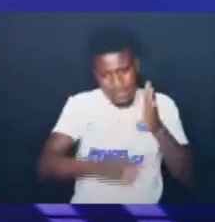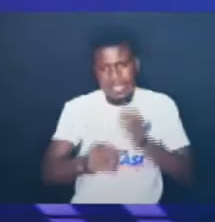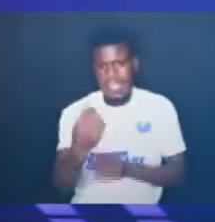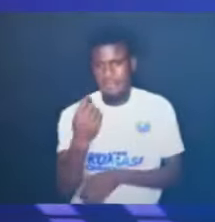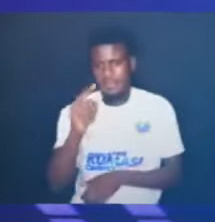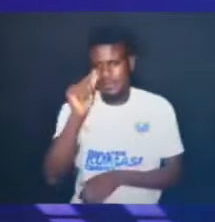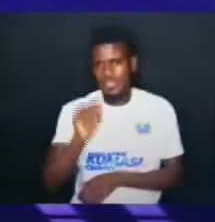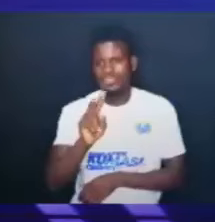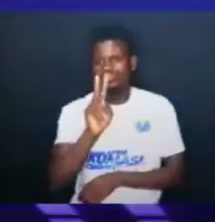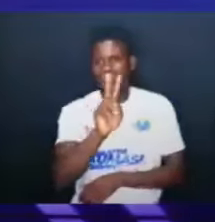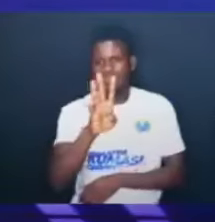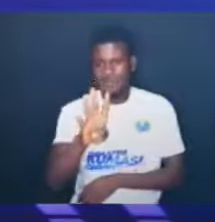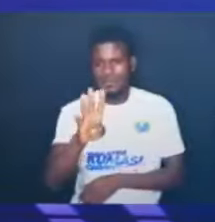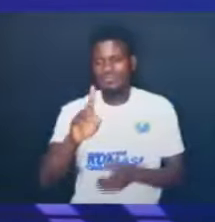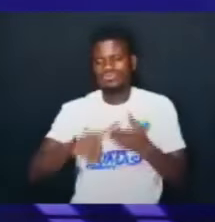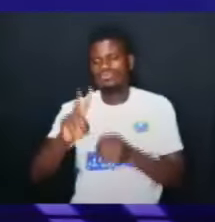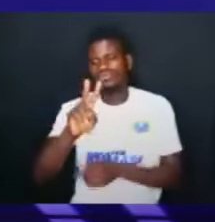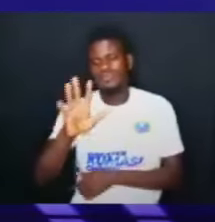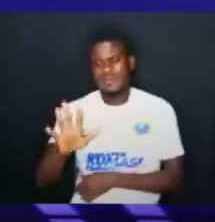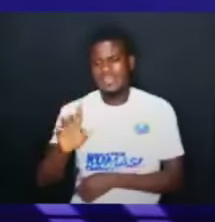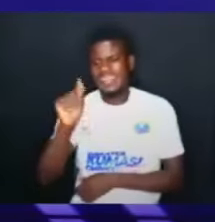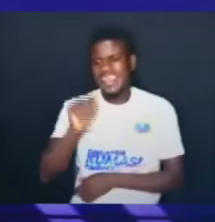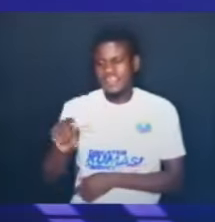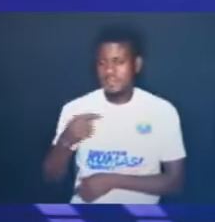Therefore, I tell you,